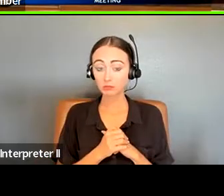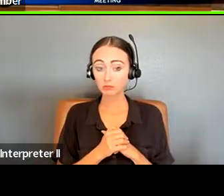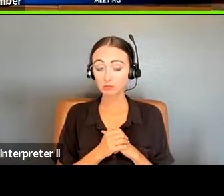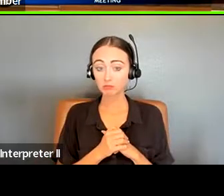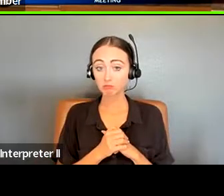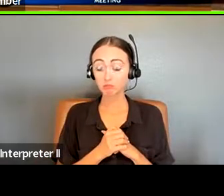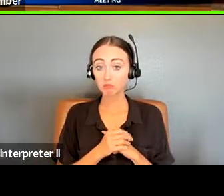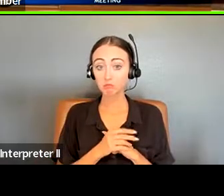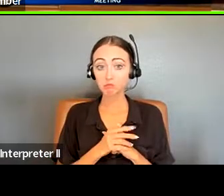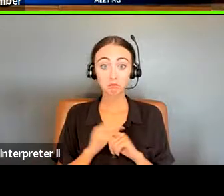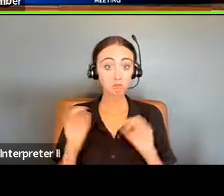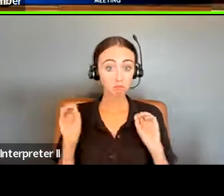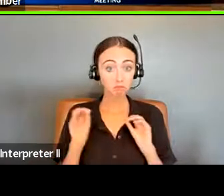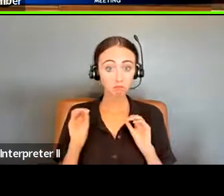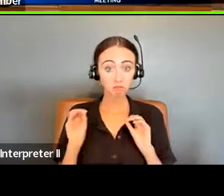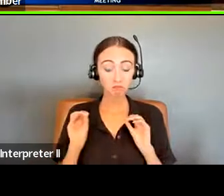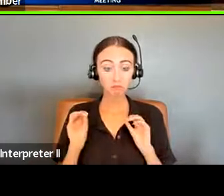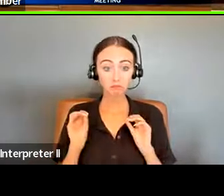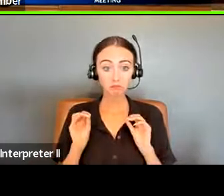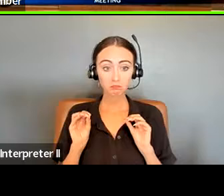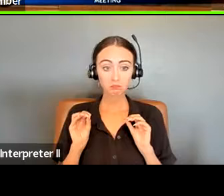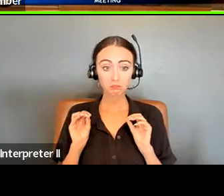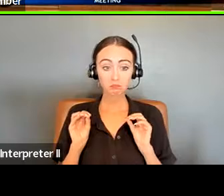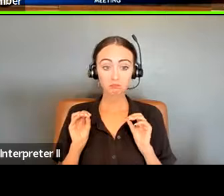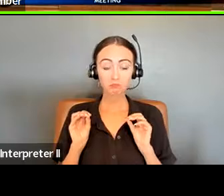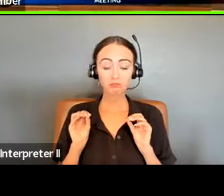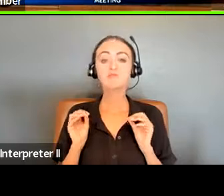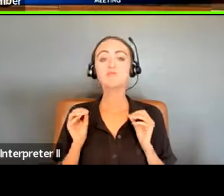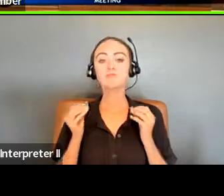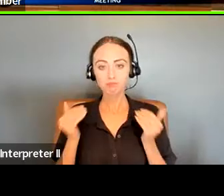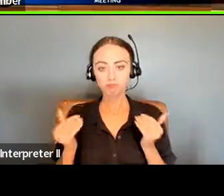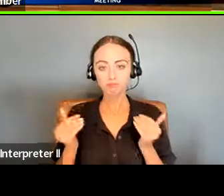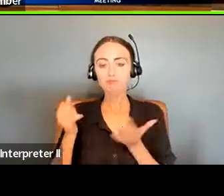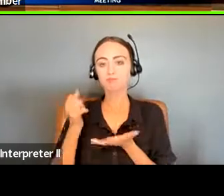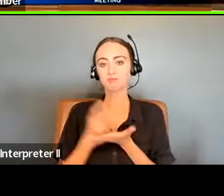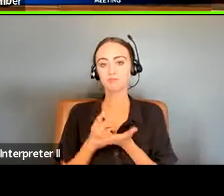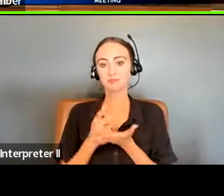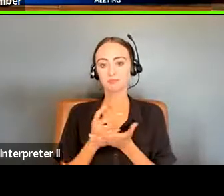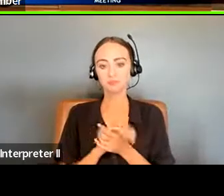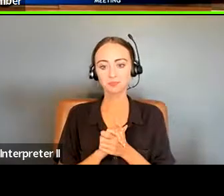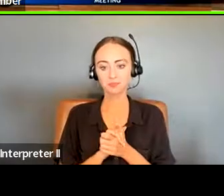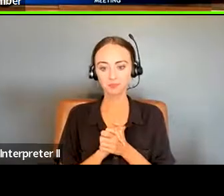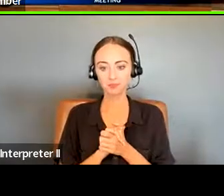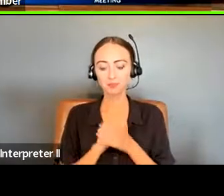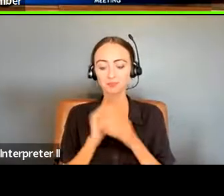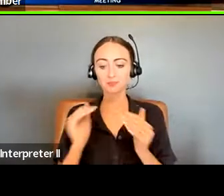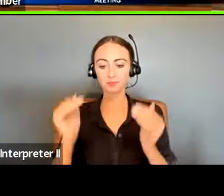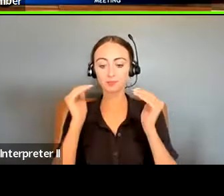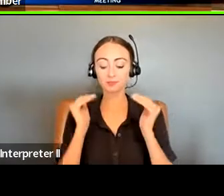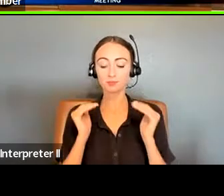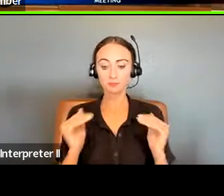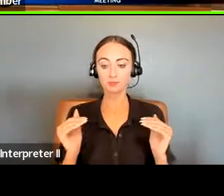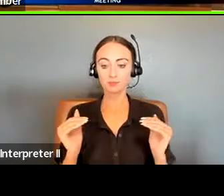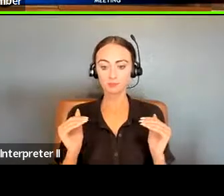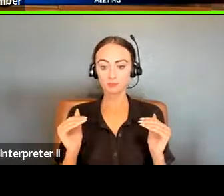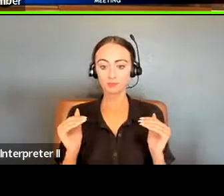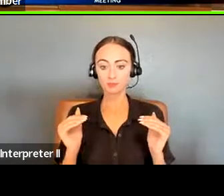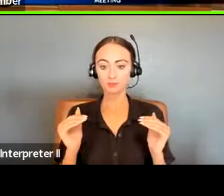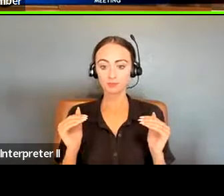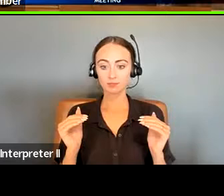I don't see or hear any no votes. The ayes have it unanimously. The next item on the agenda